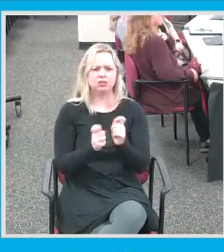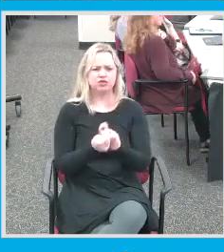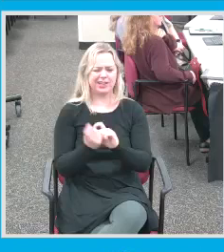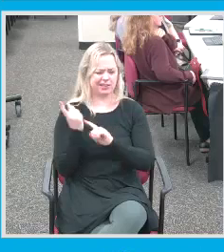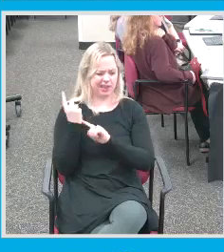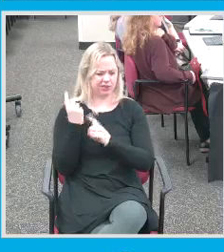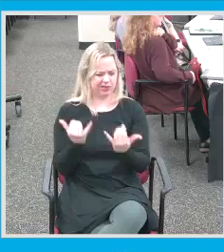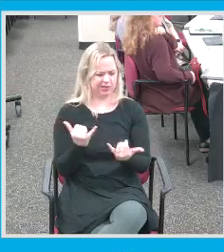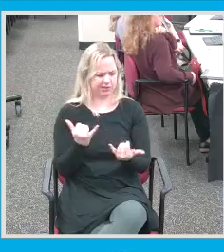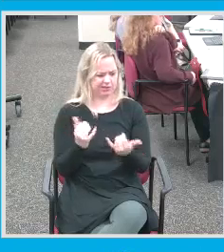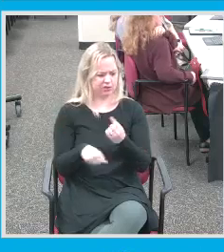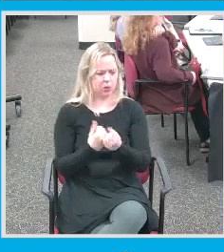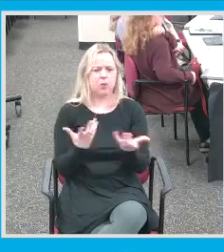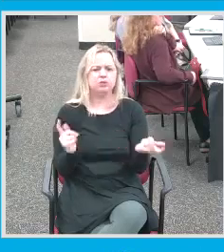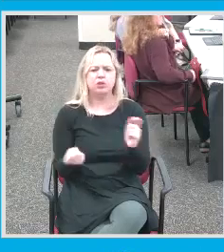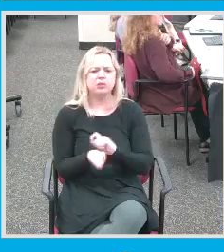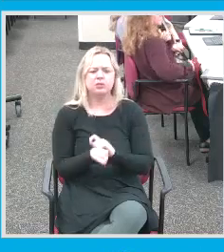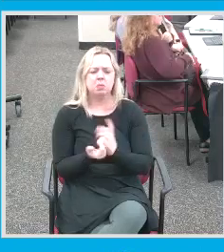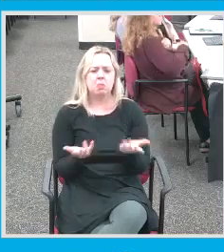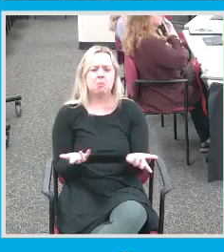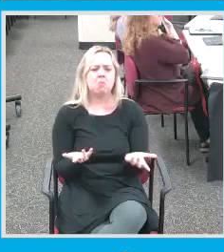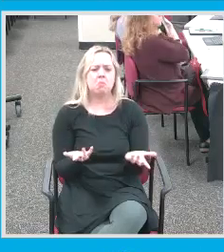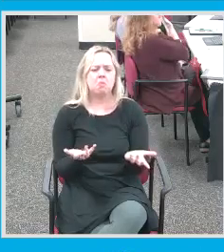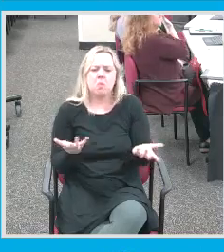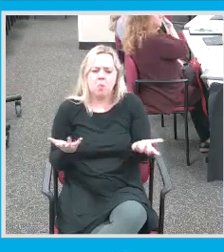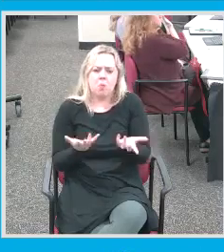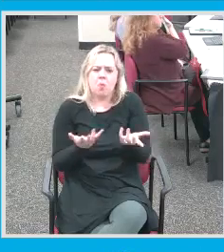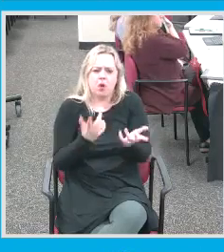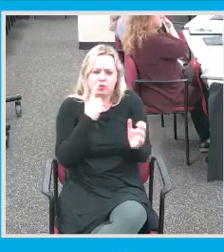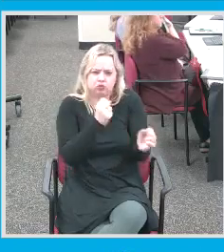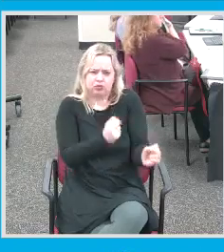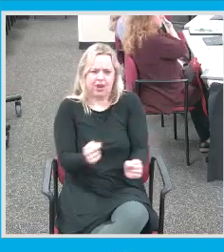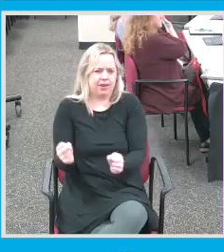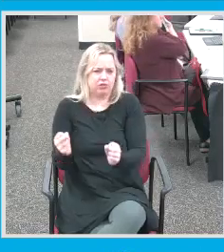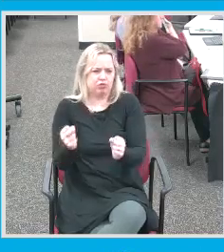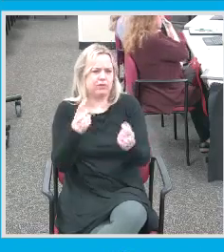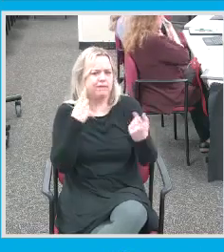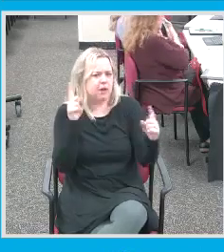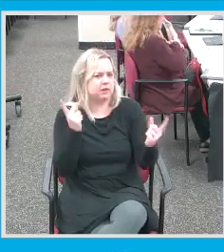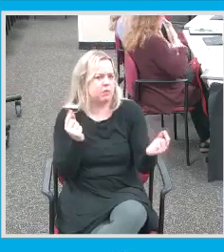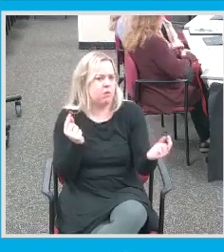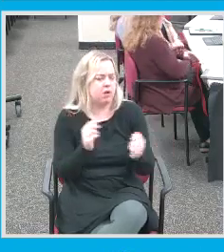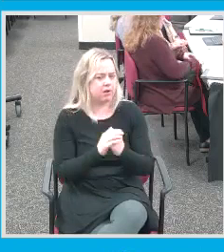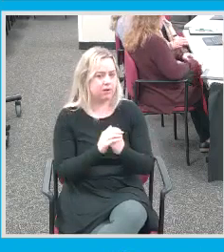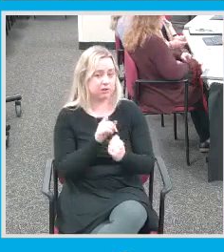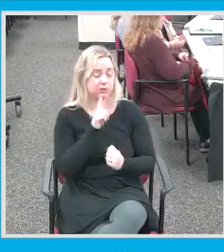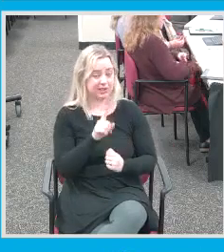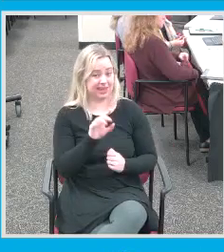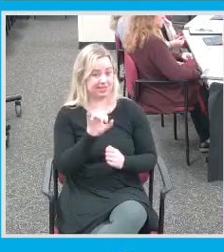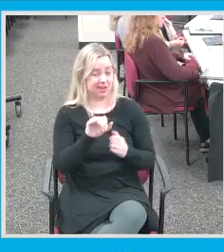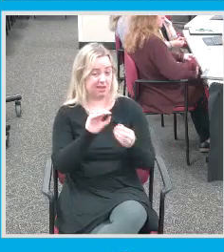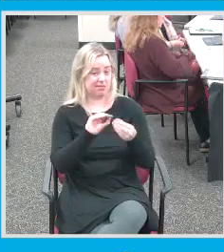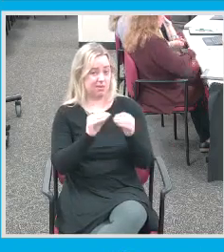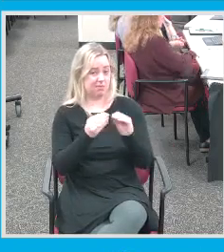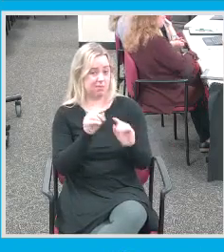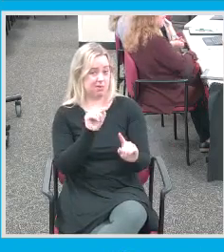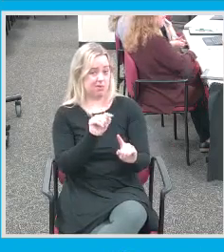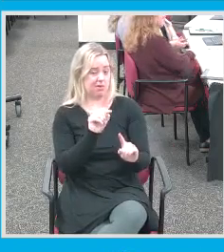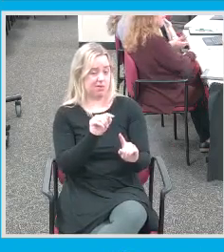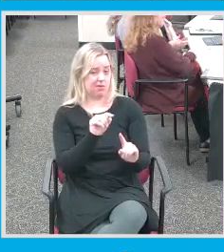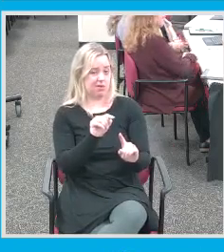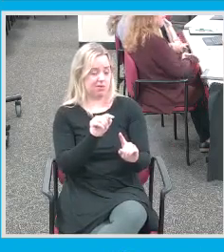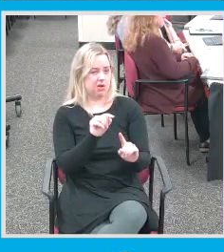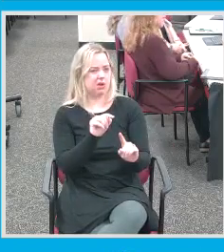year, and what are the strategies that we know are effective. I think that the number that we can really look at is what strategies